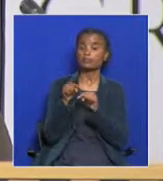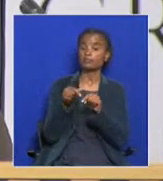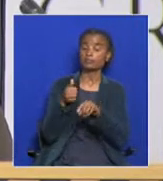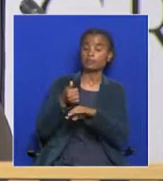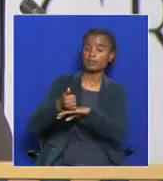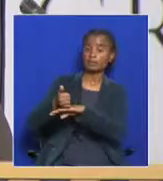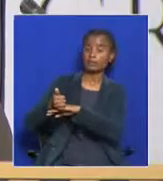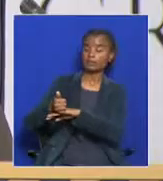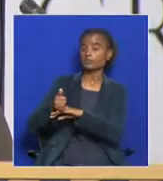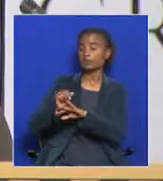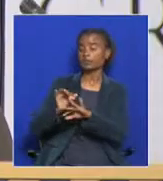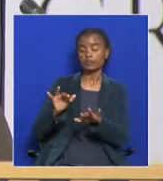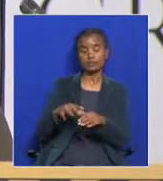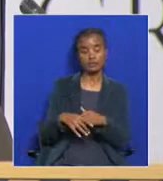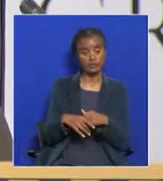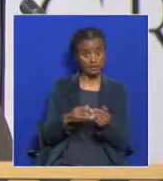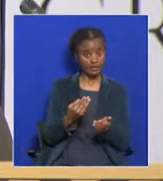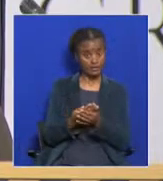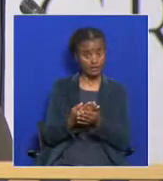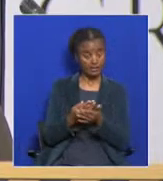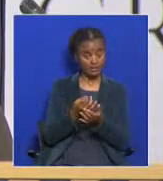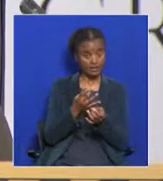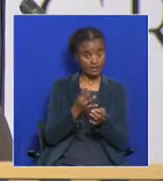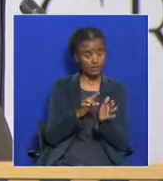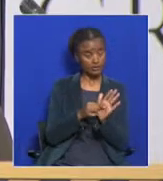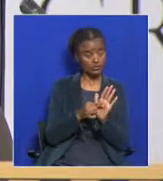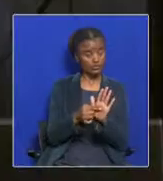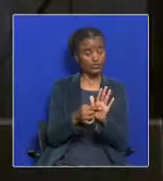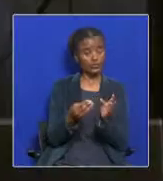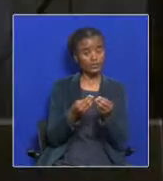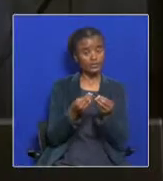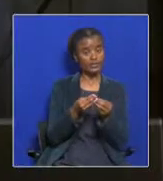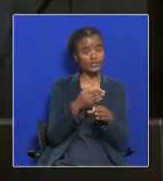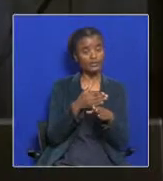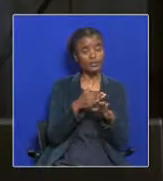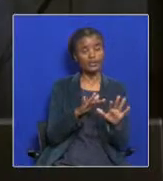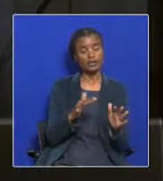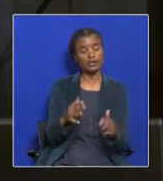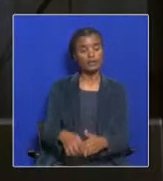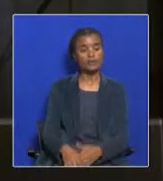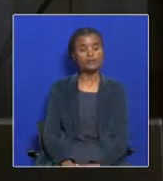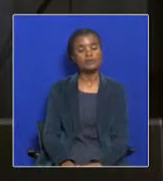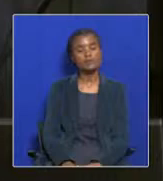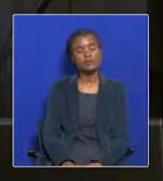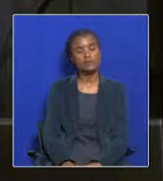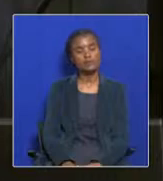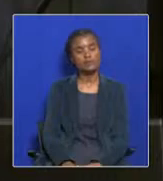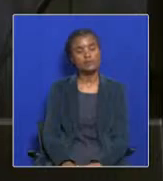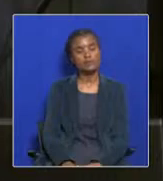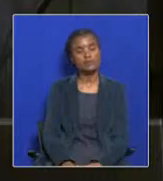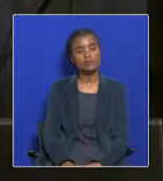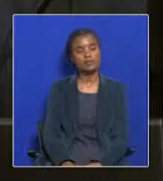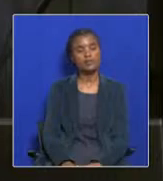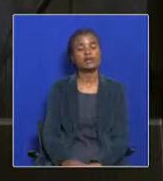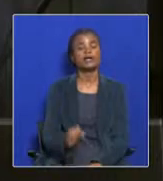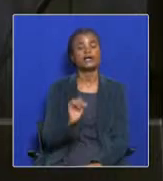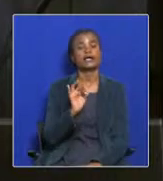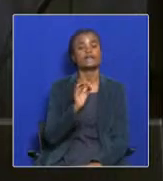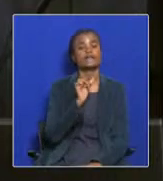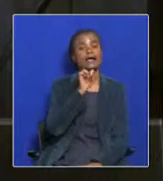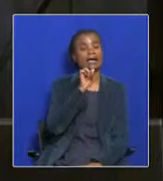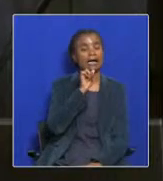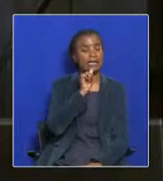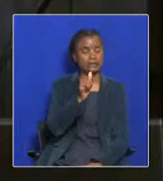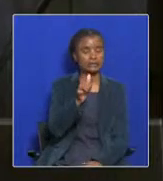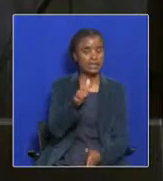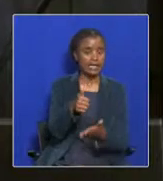Can I give you just to show you how things work? If it enhances your answer about Sibiya, why